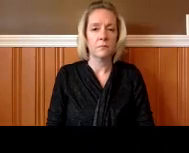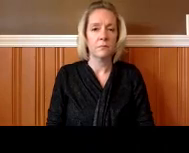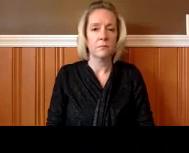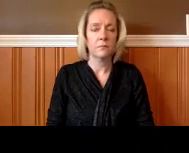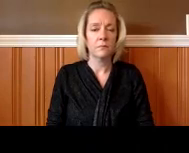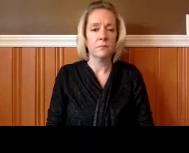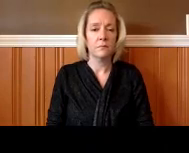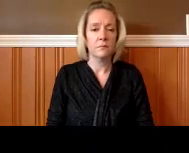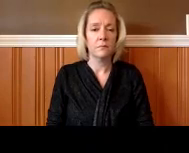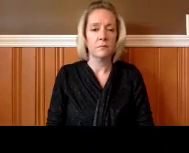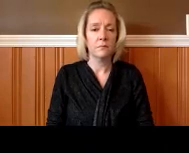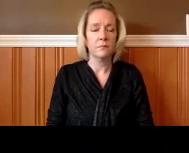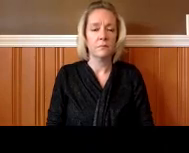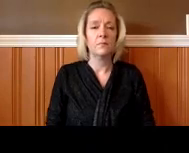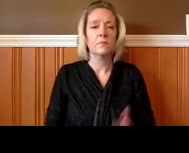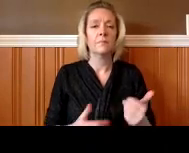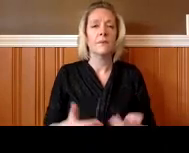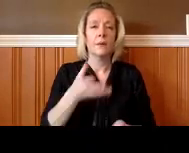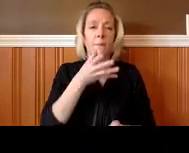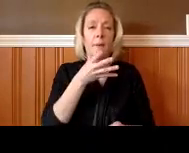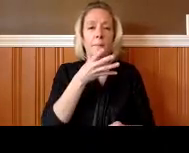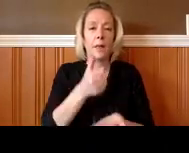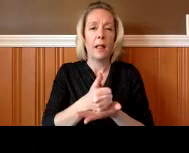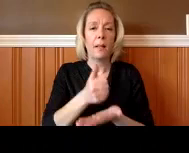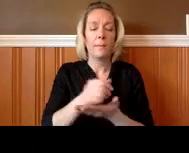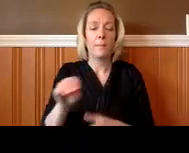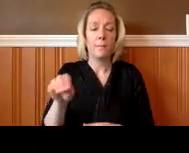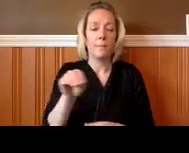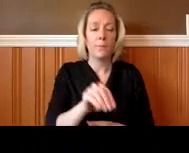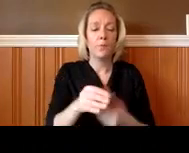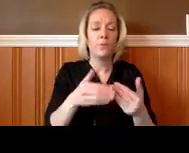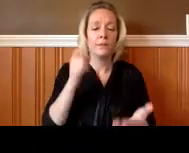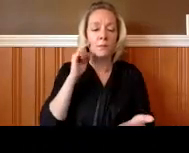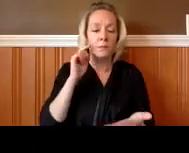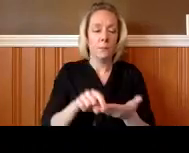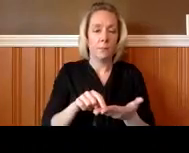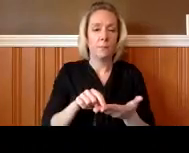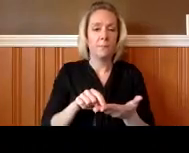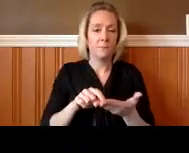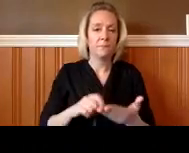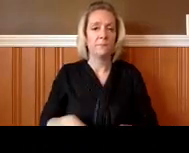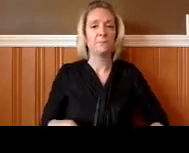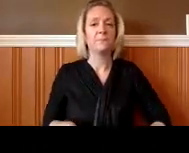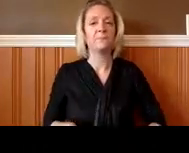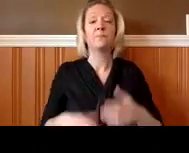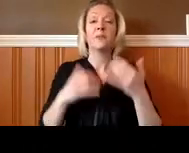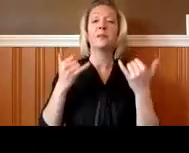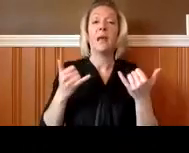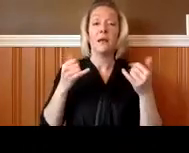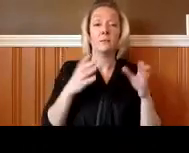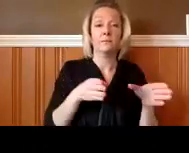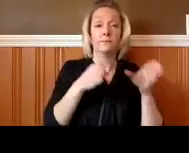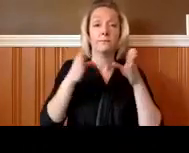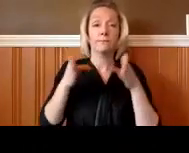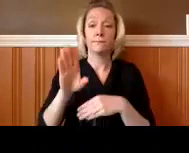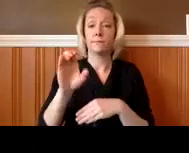And the mom's going to be kind to him and put that into a field where he can see it, and there it is, and reach for it. Now let's see Ben